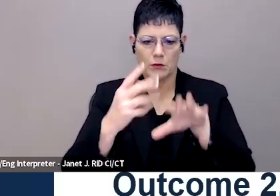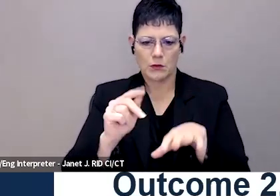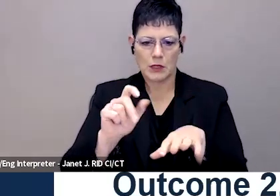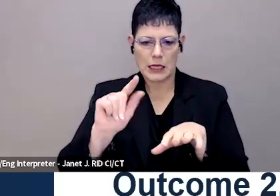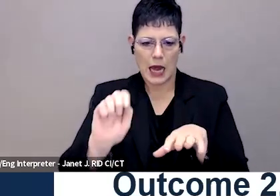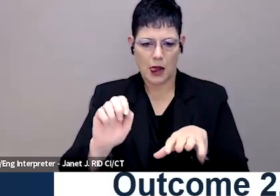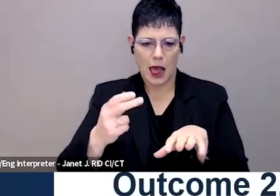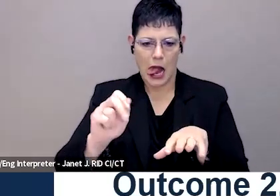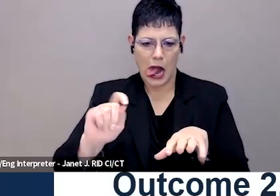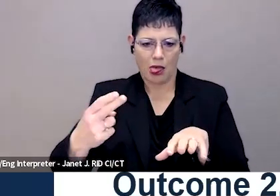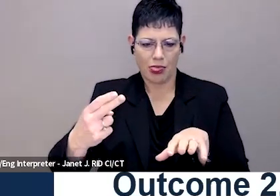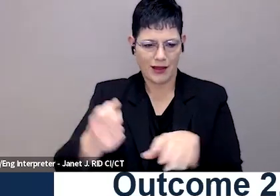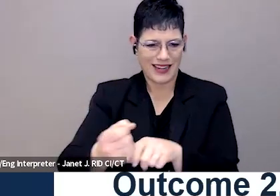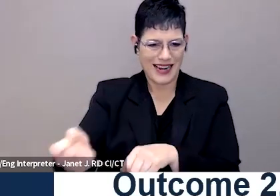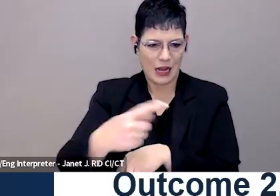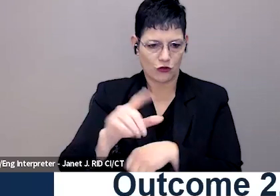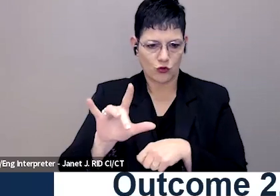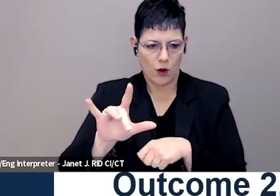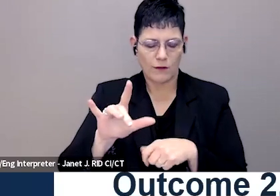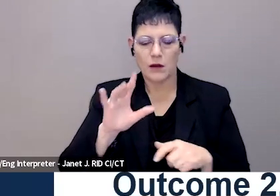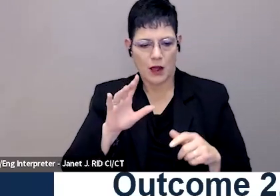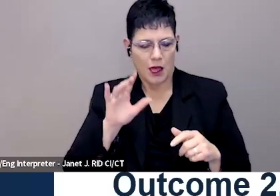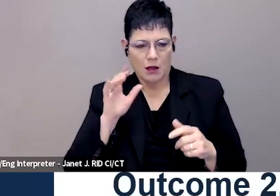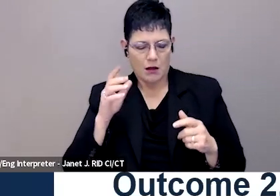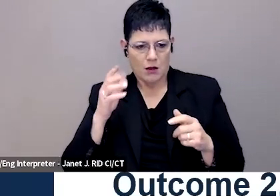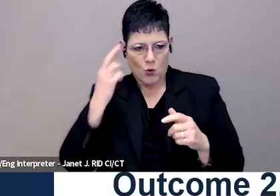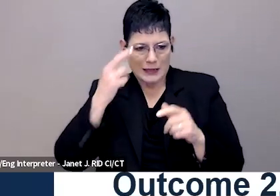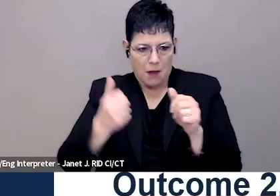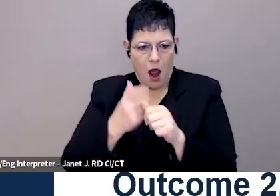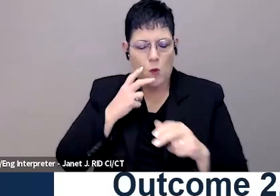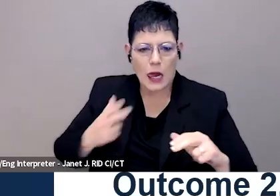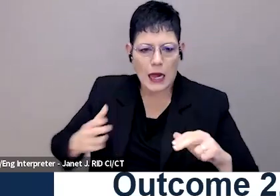2025, which will increase caregiver access to the training.